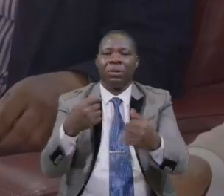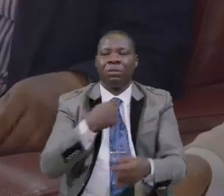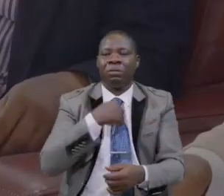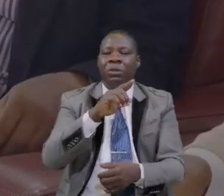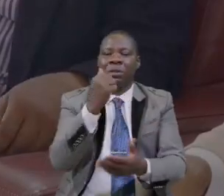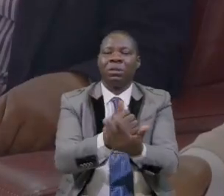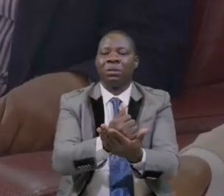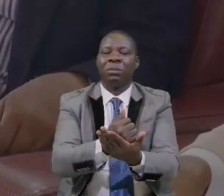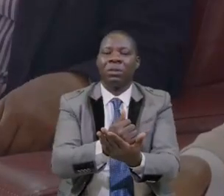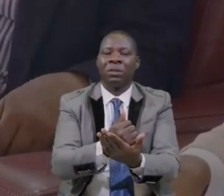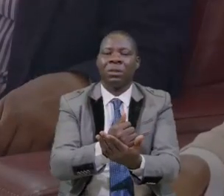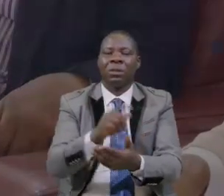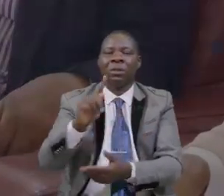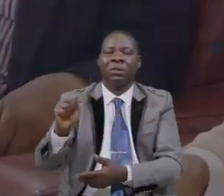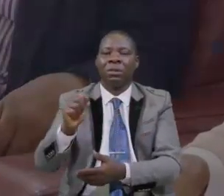Tea was tea.